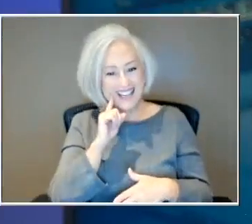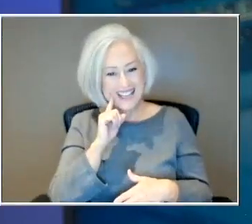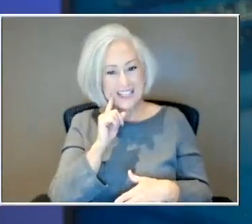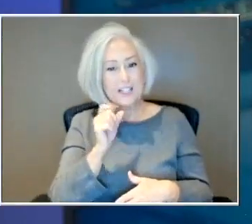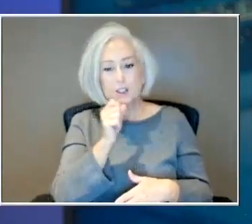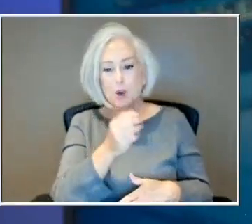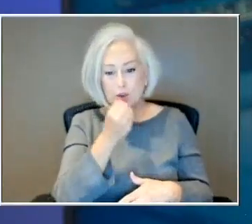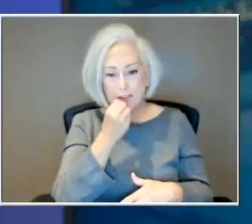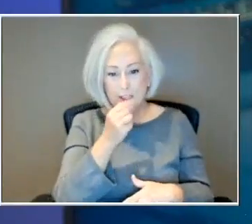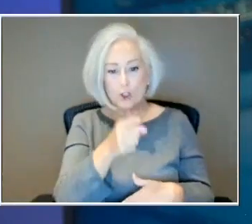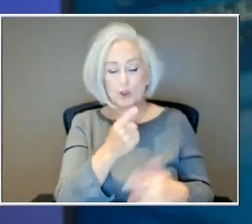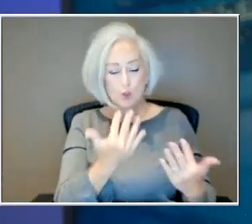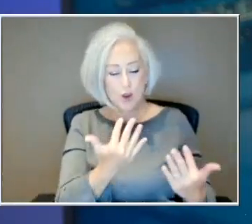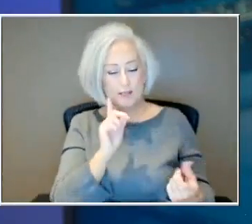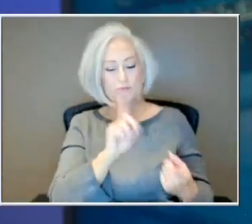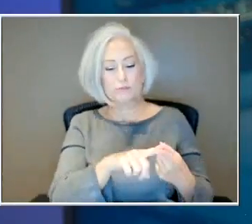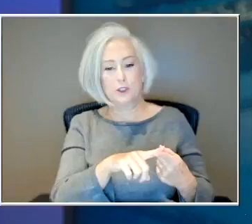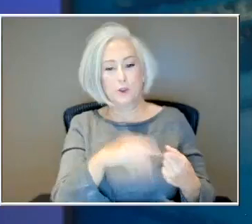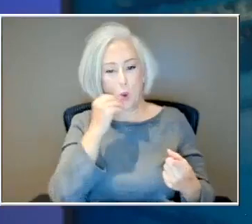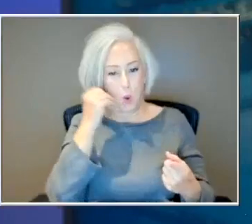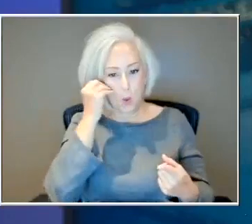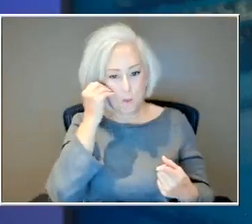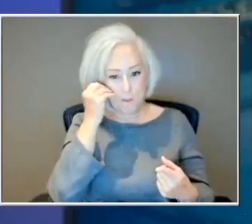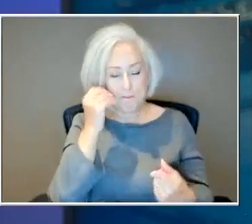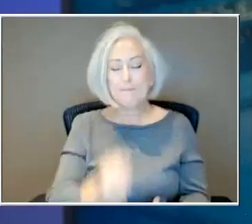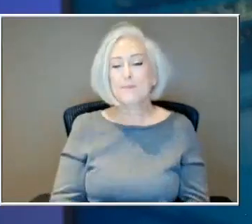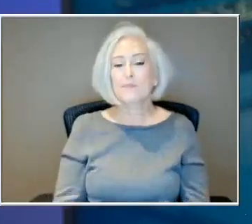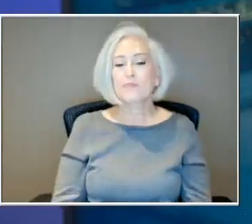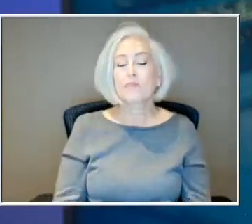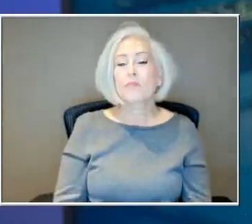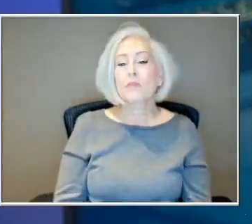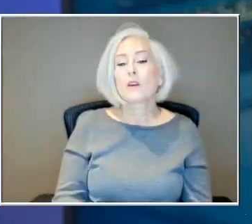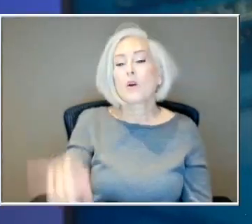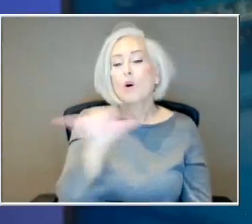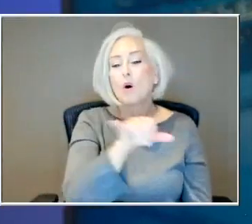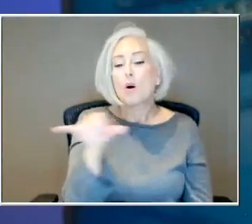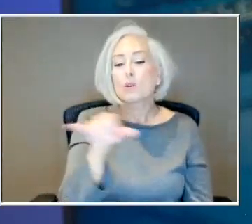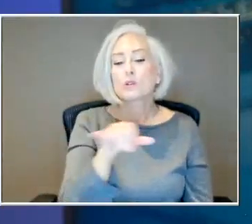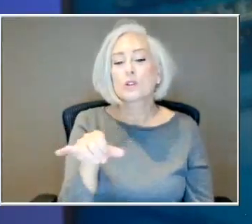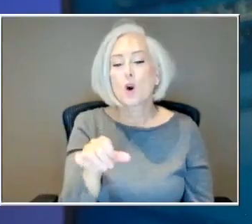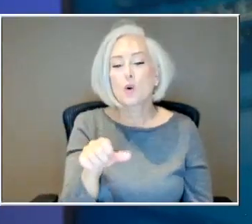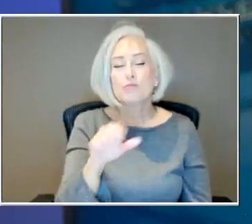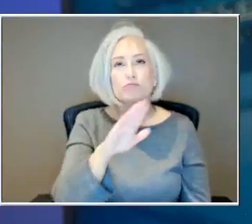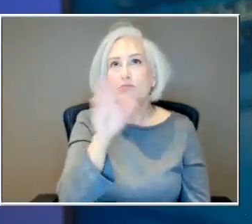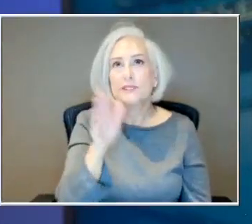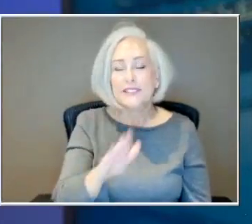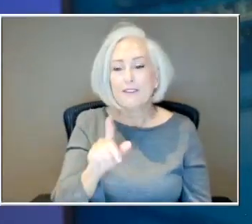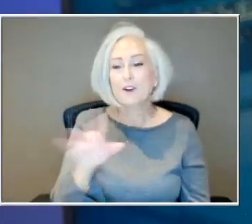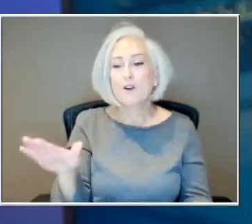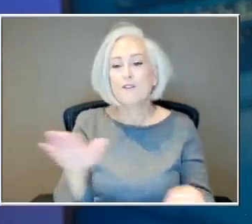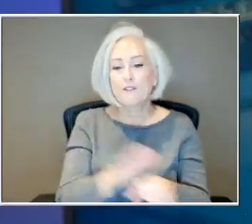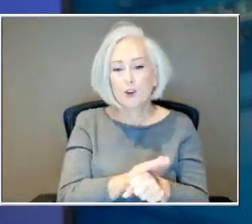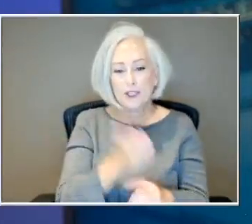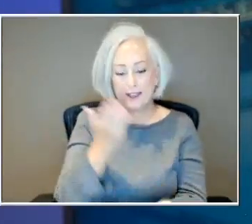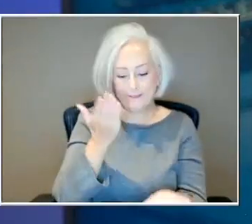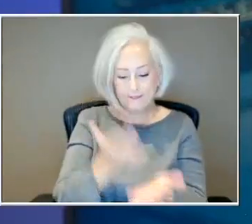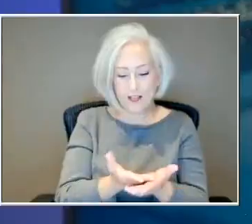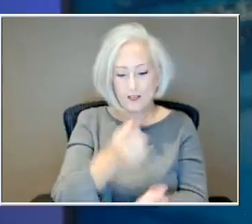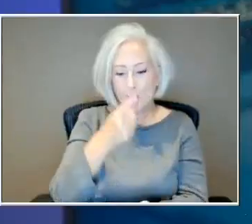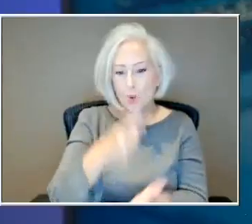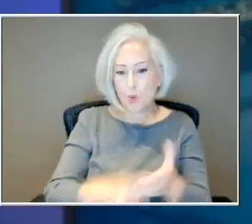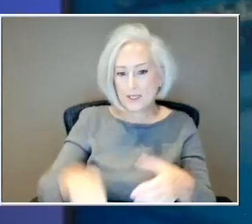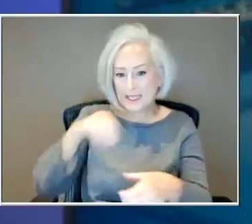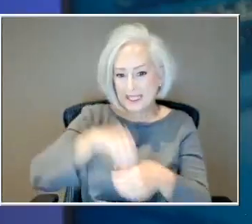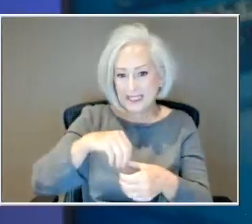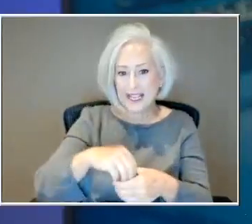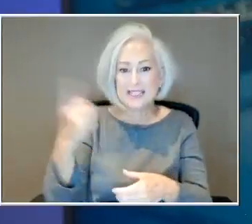you get home or something. And then the other is, you can never fully validate what is in something that somebody's made. There's a lot of